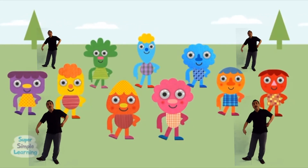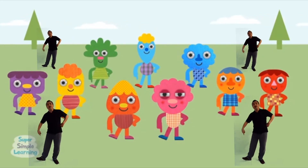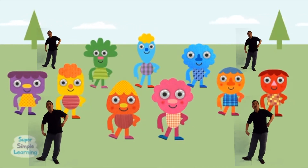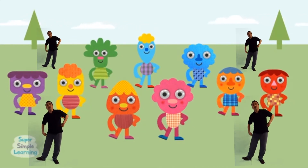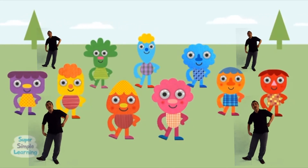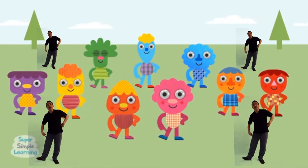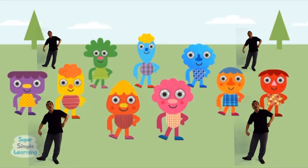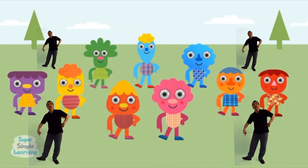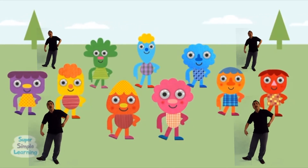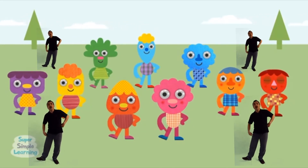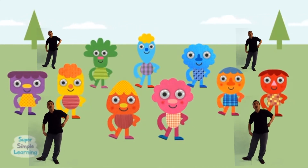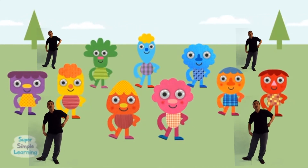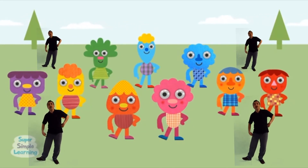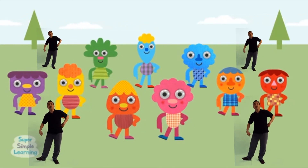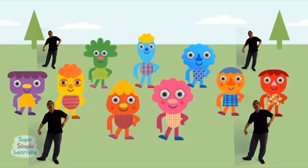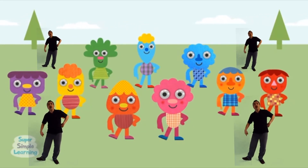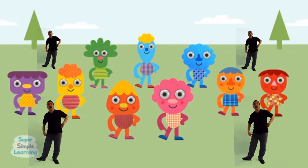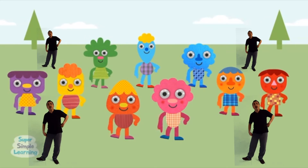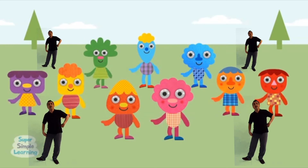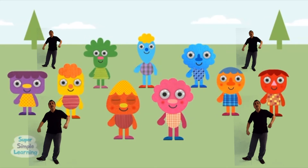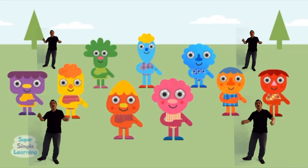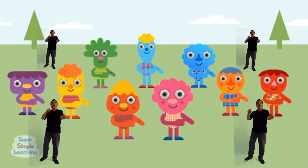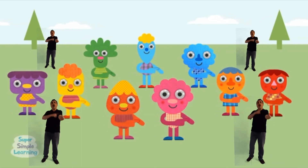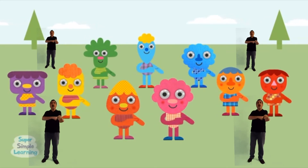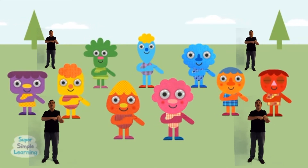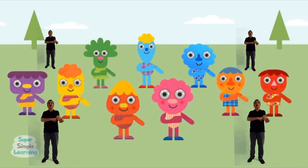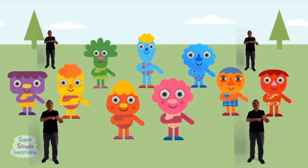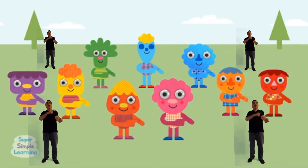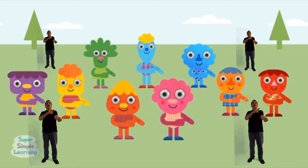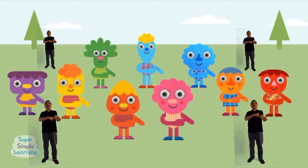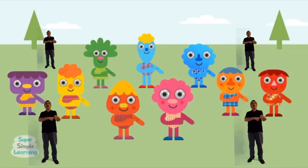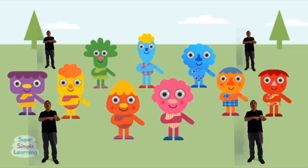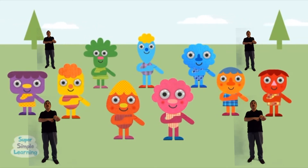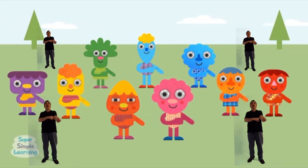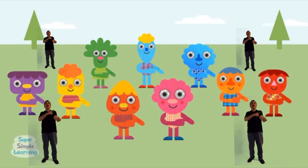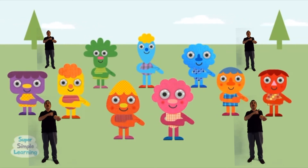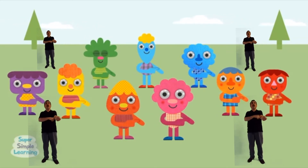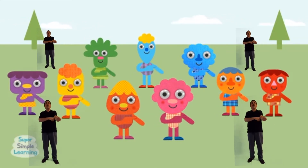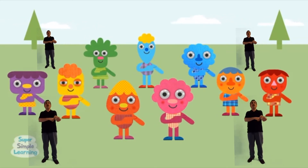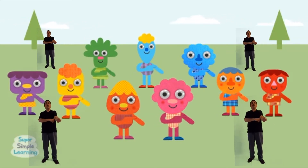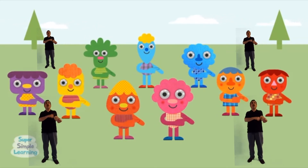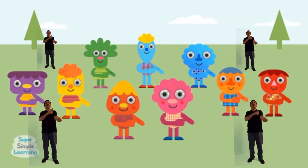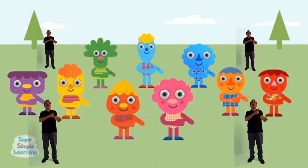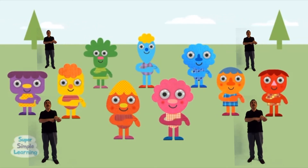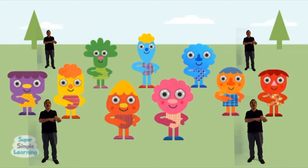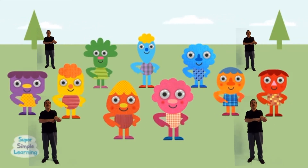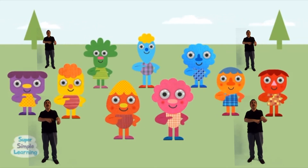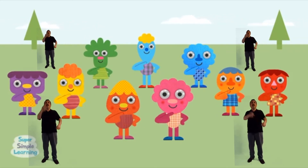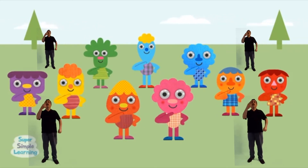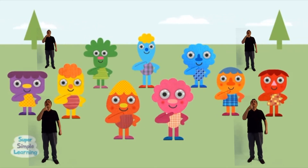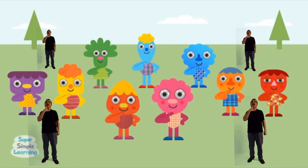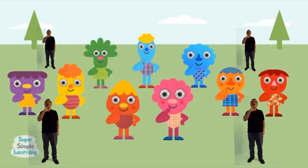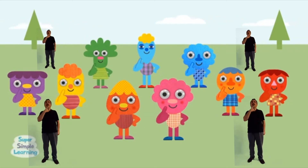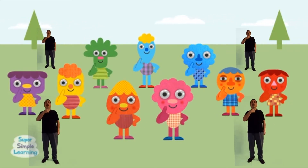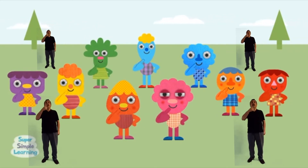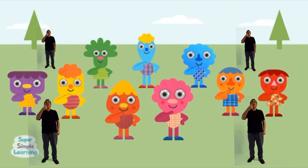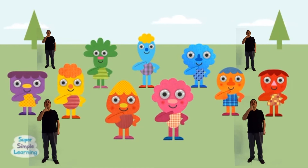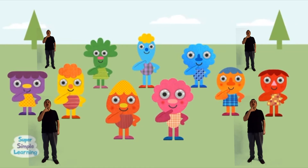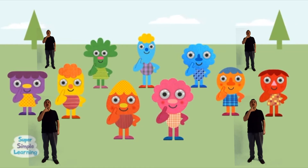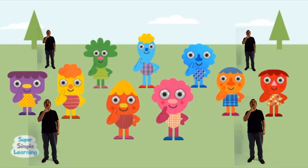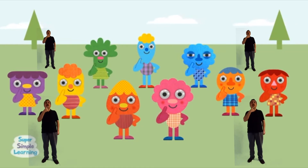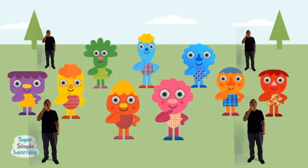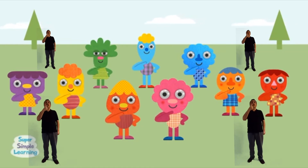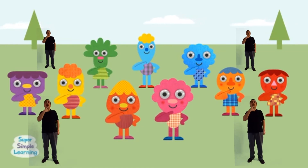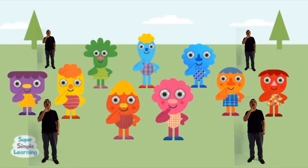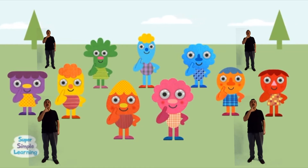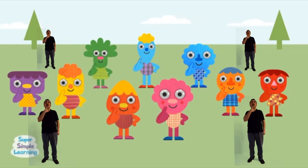leg. Put it on your arm, arm. Put it on your chin, chin.